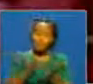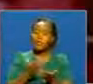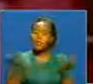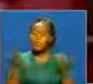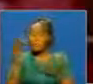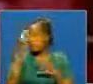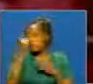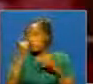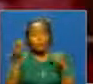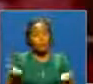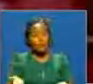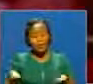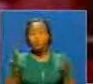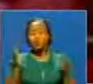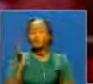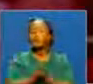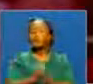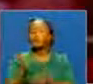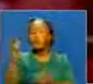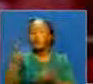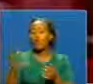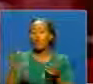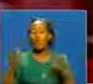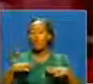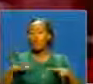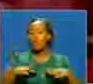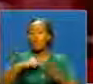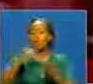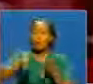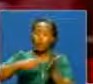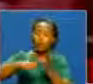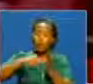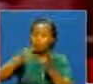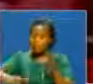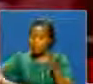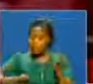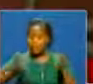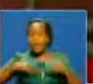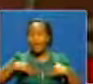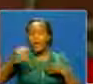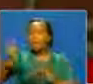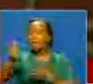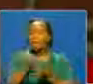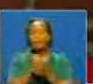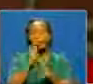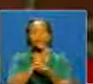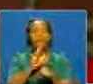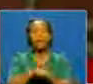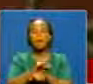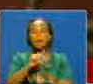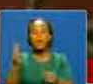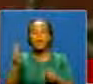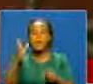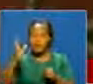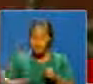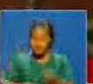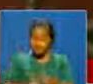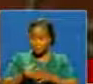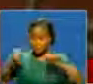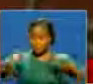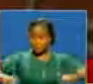because indeed the local manufacturers are employers of thousands and thousands of Kenyans. Particularly, Chair, I want to support